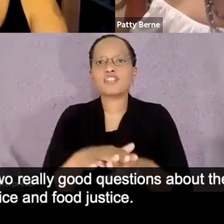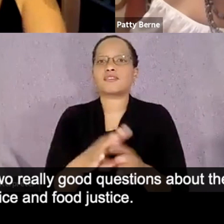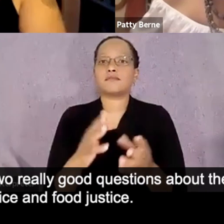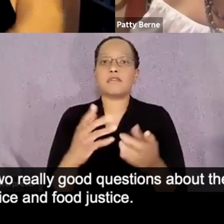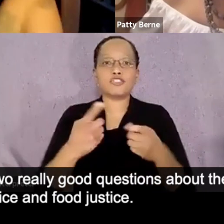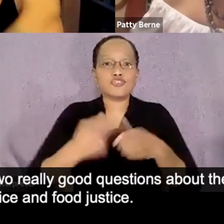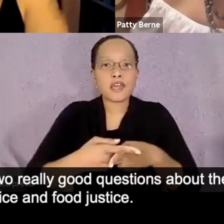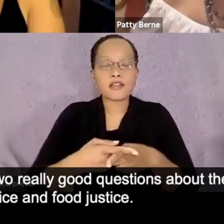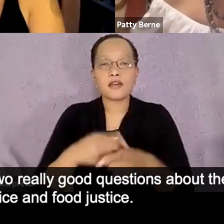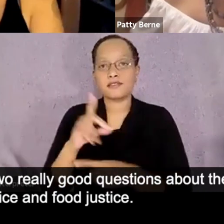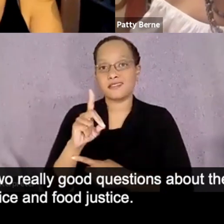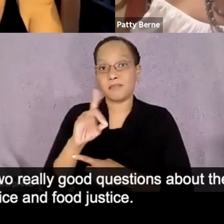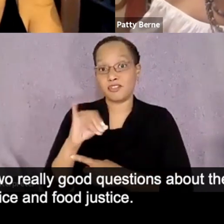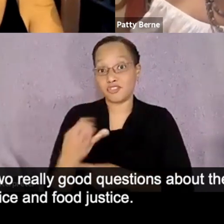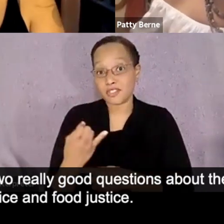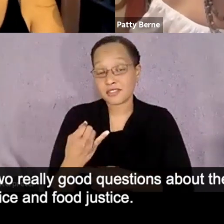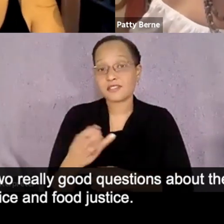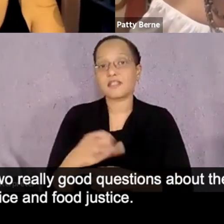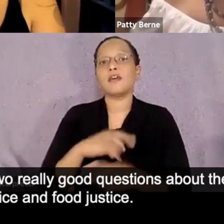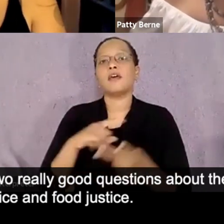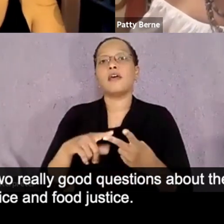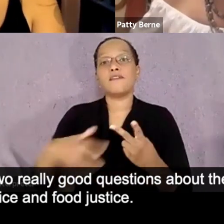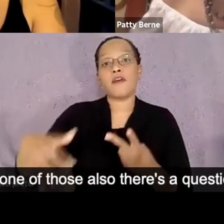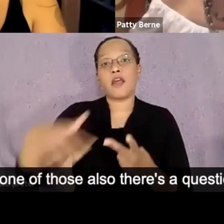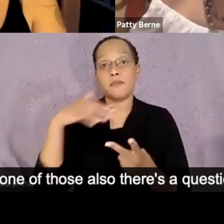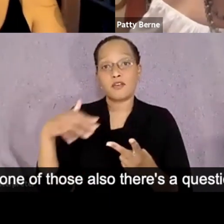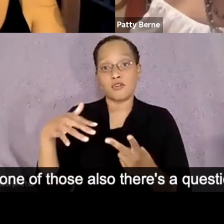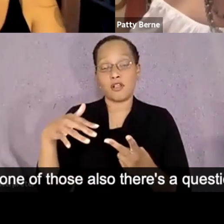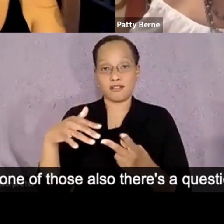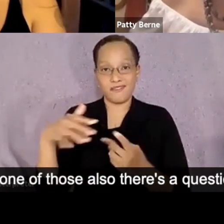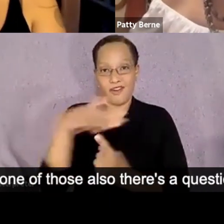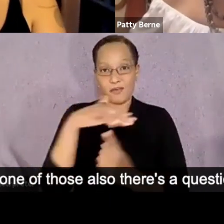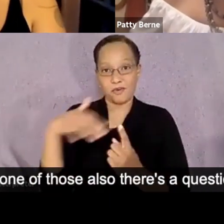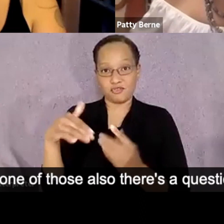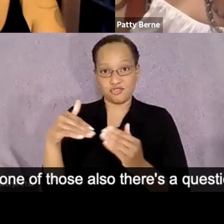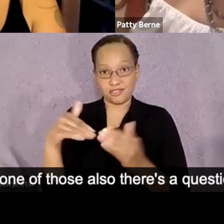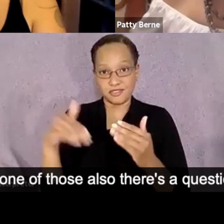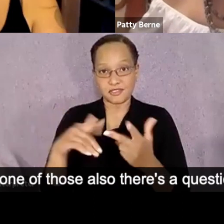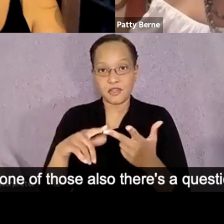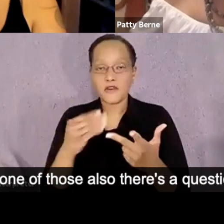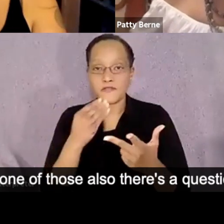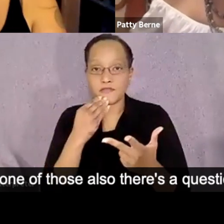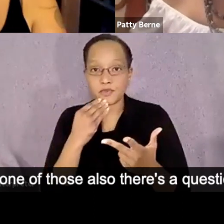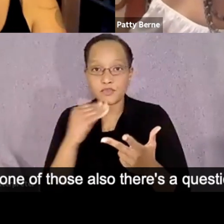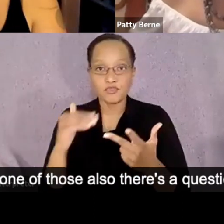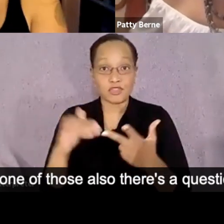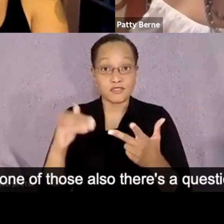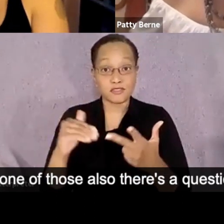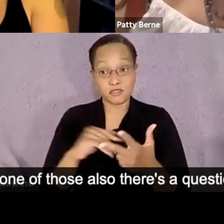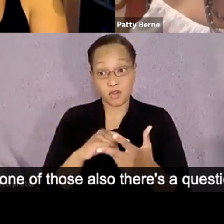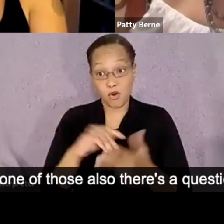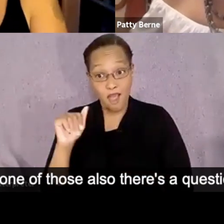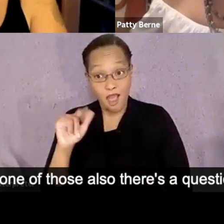both environmental justice and food justice. So Alice, would you like to take on one